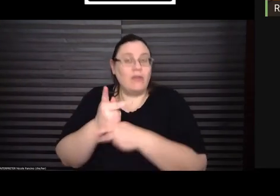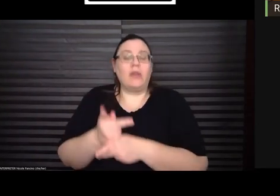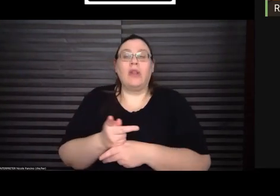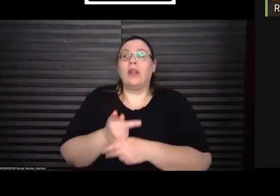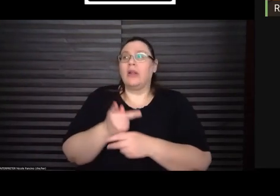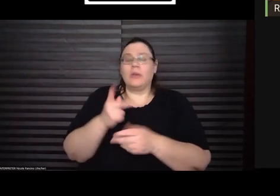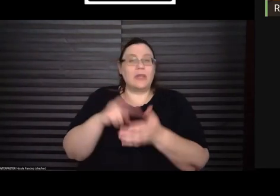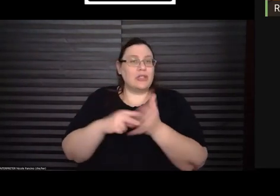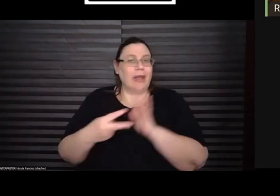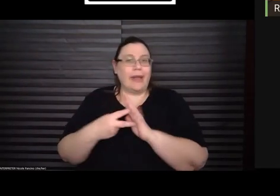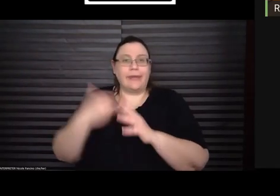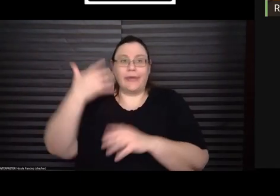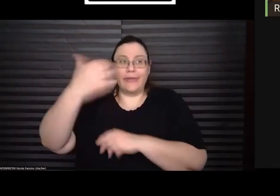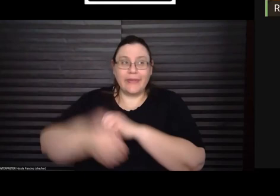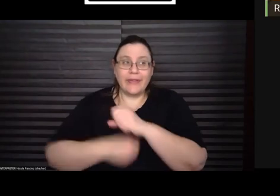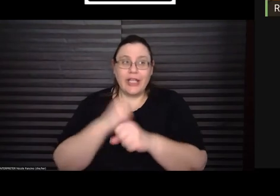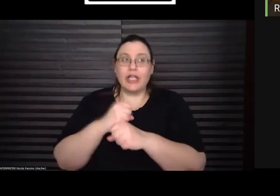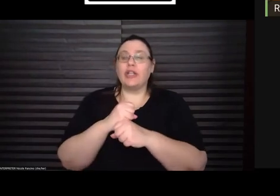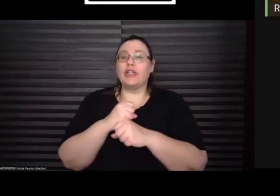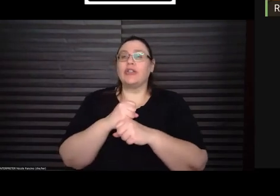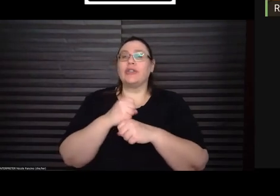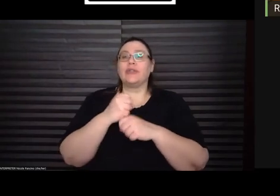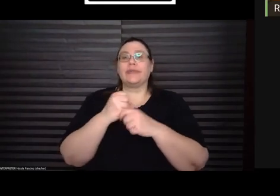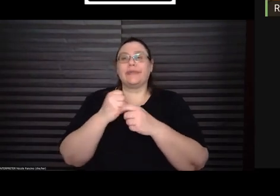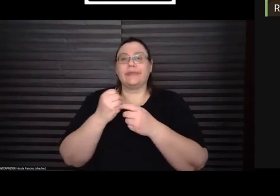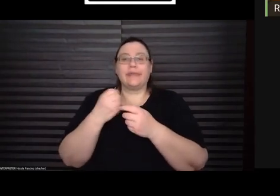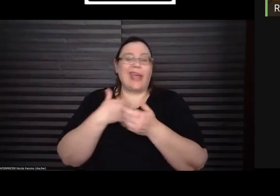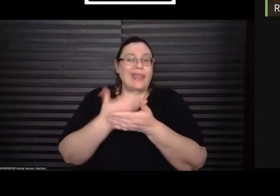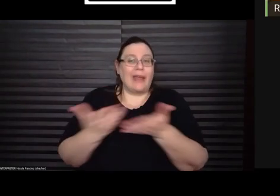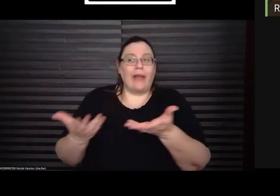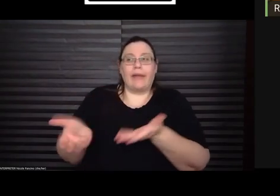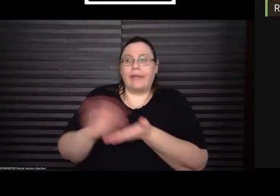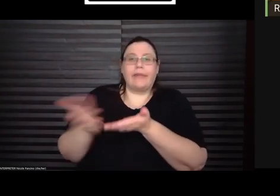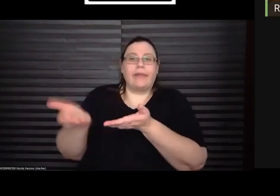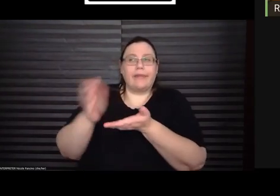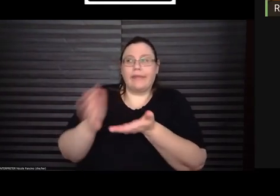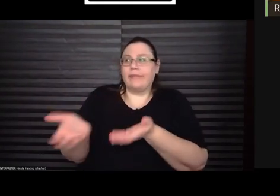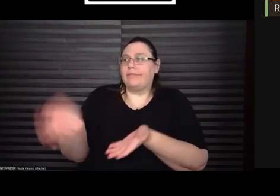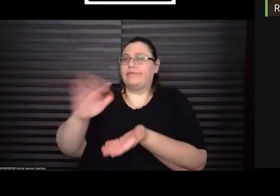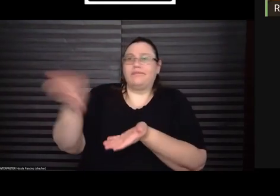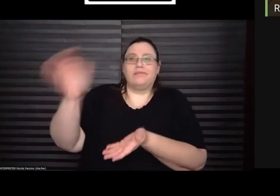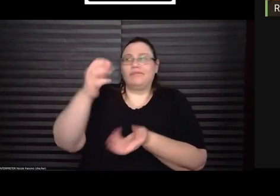you know, I mean, they, you know, over the years, things, you know, accumulated.